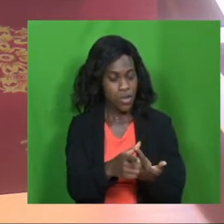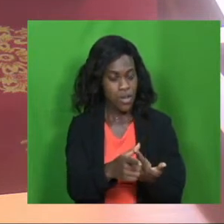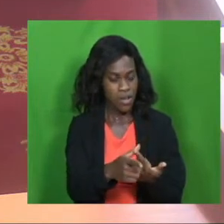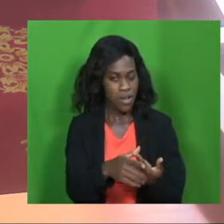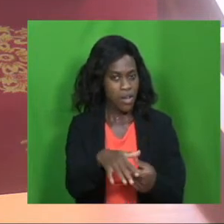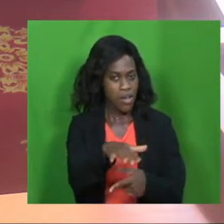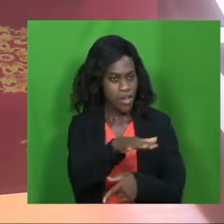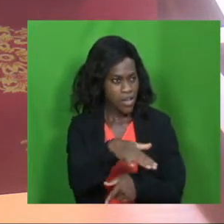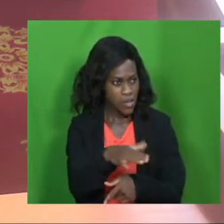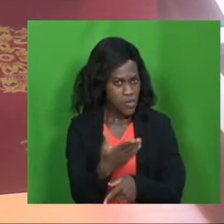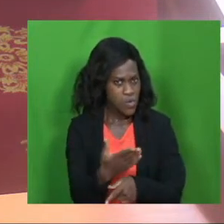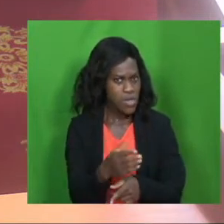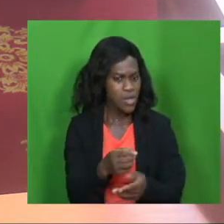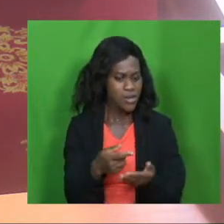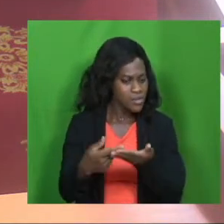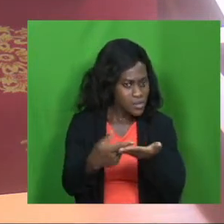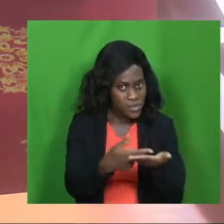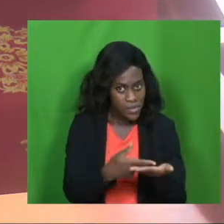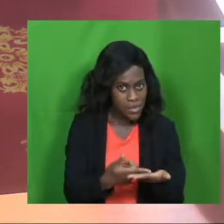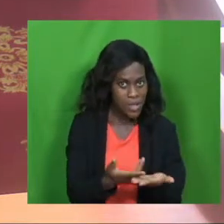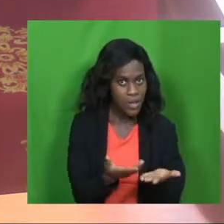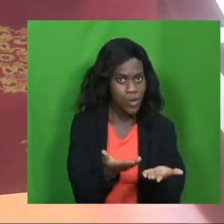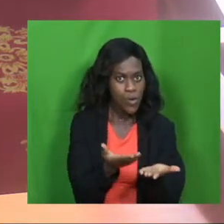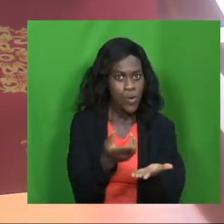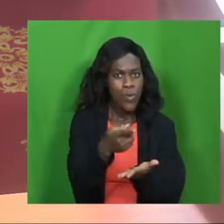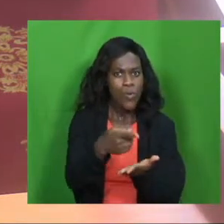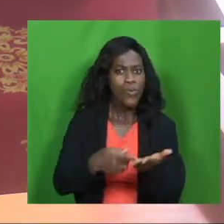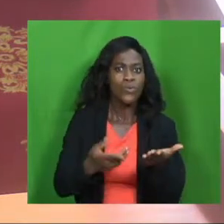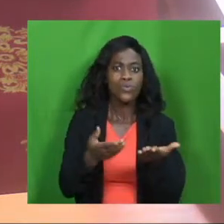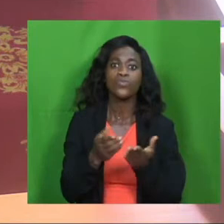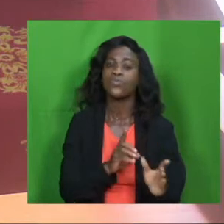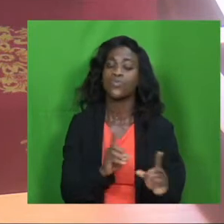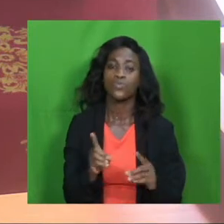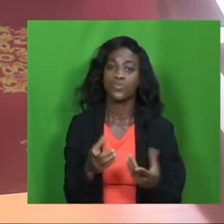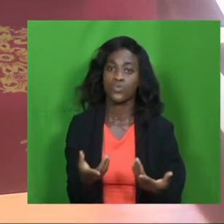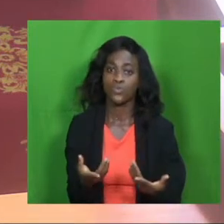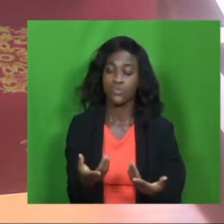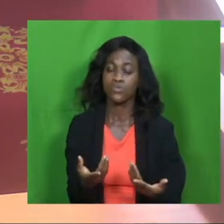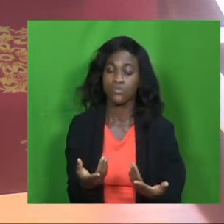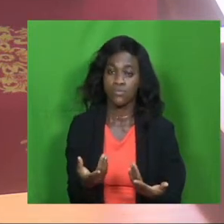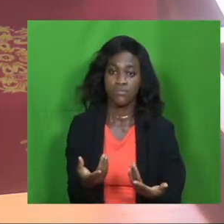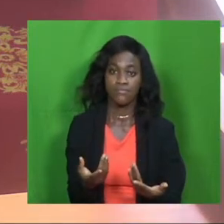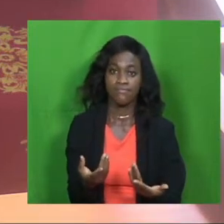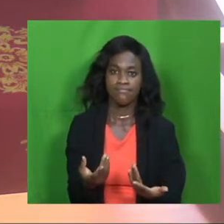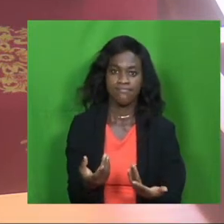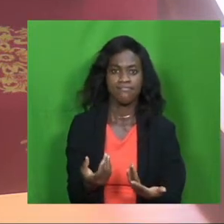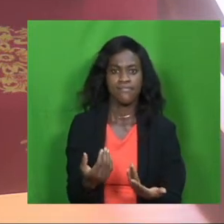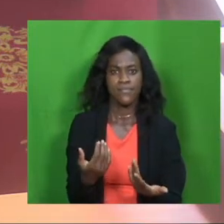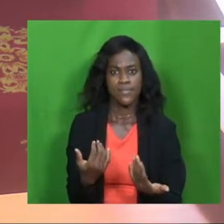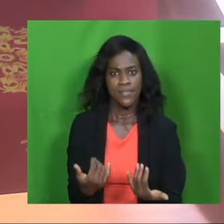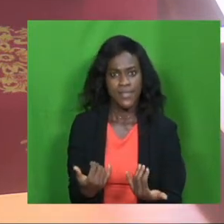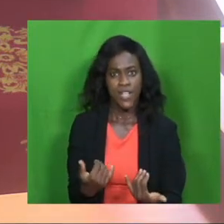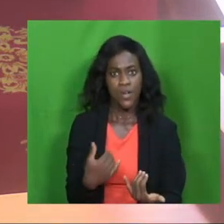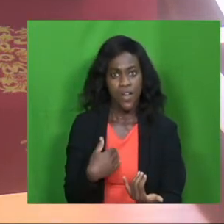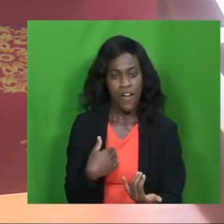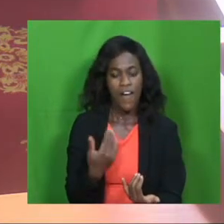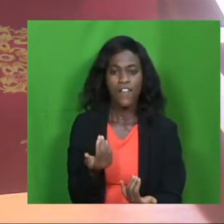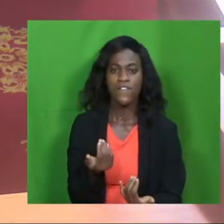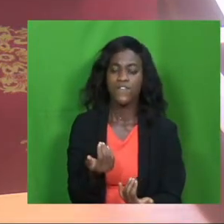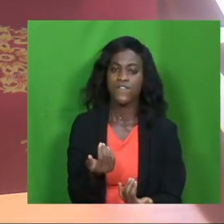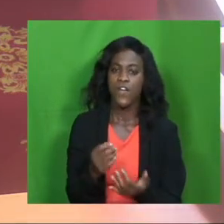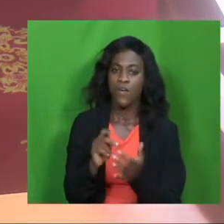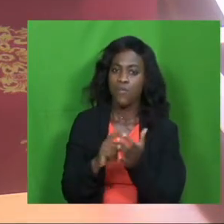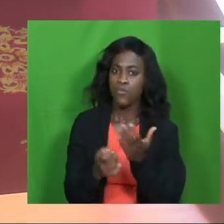the projects that you want to execute, because there are projects currently ongoing under that initiatives in Tamale North